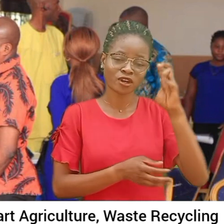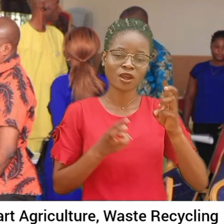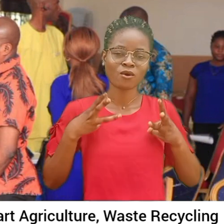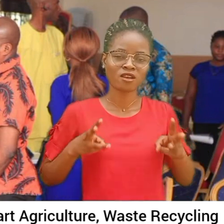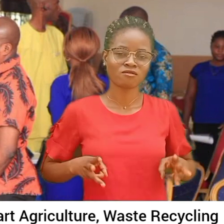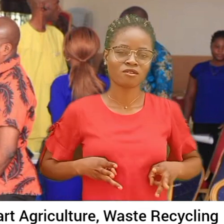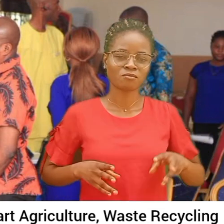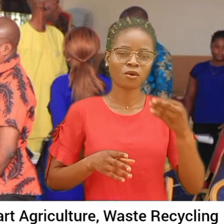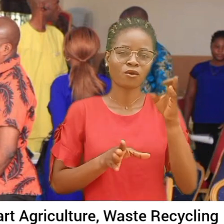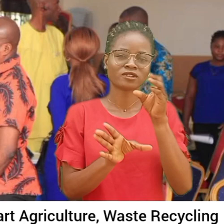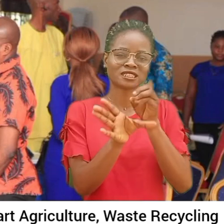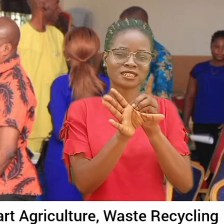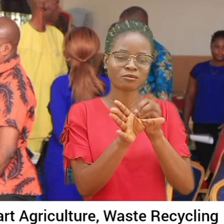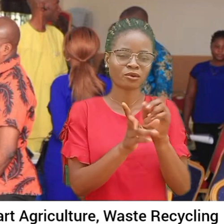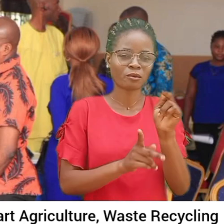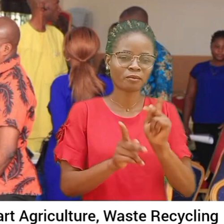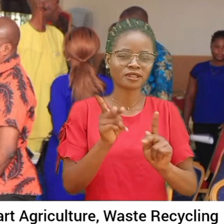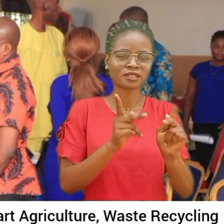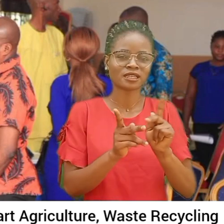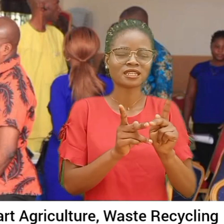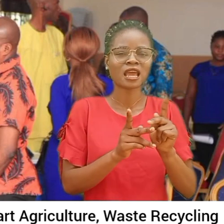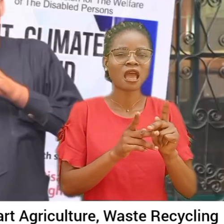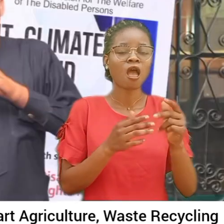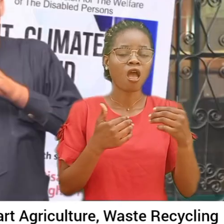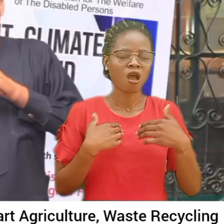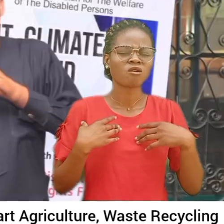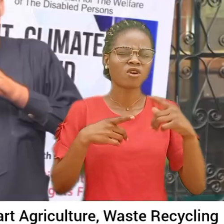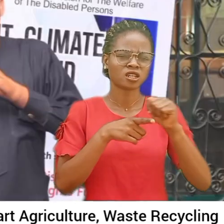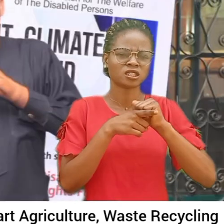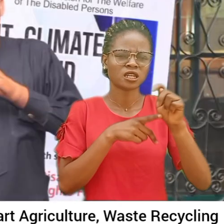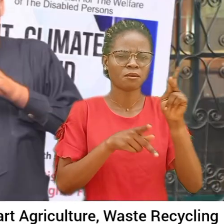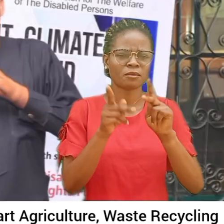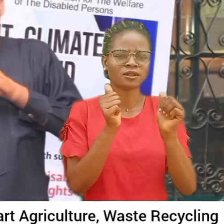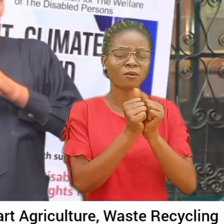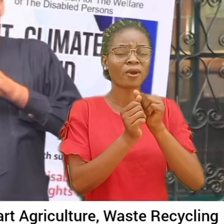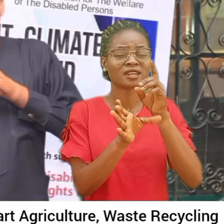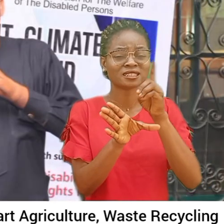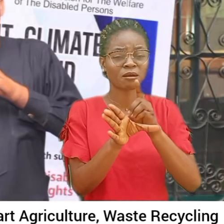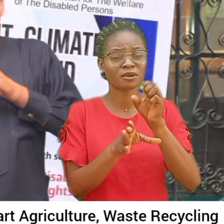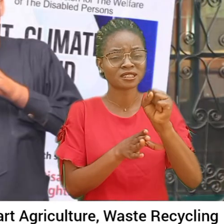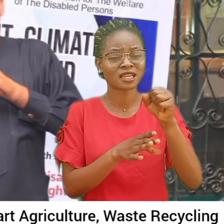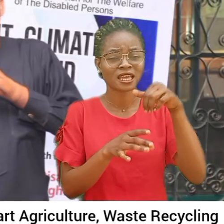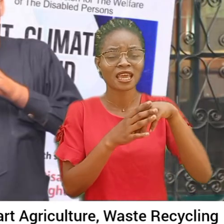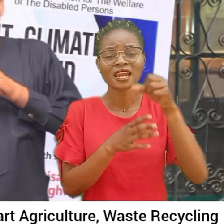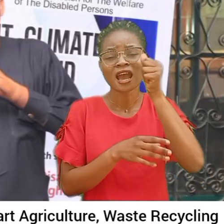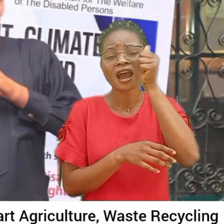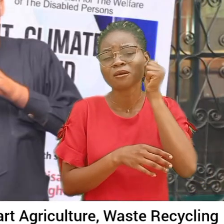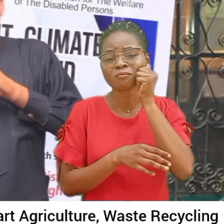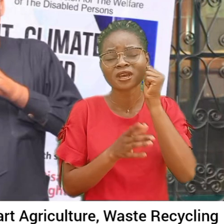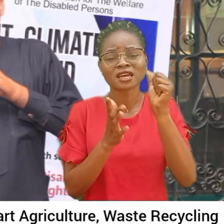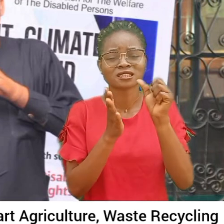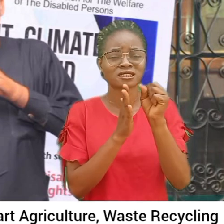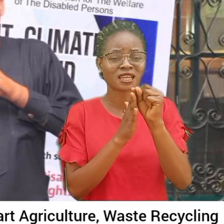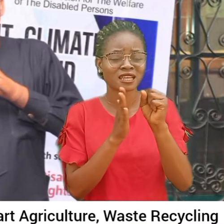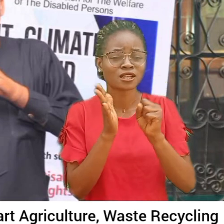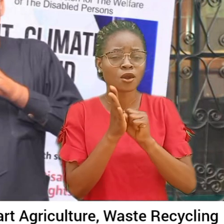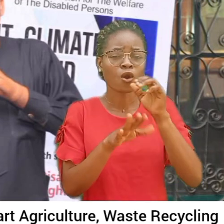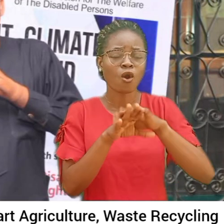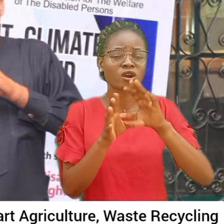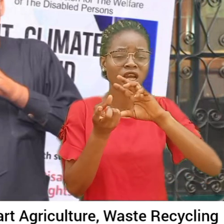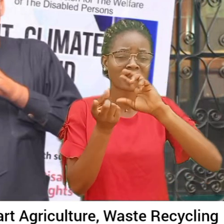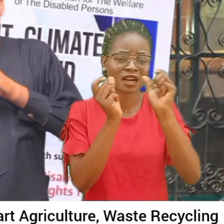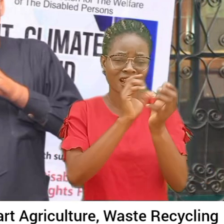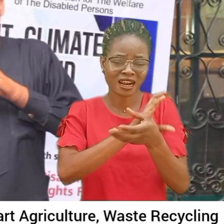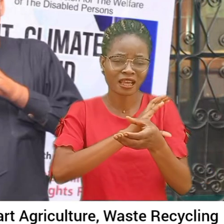of Disabled Persons as Trained Persons with Disabilities in Abia State on climate-smart